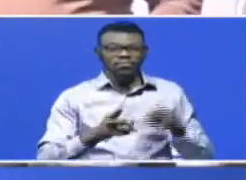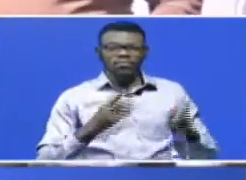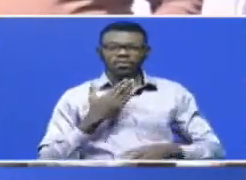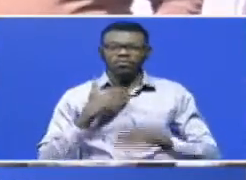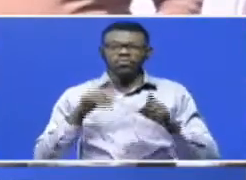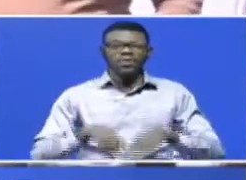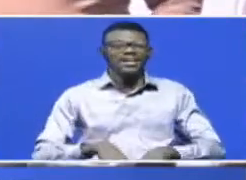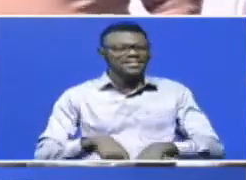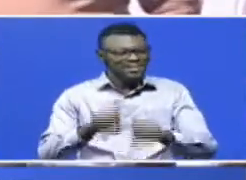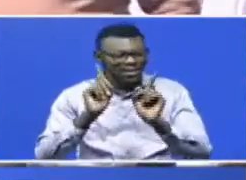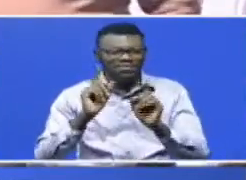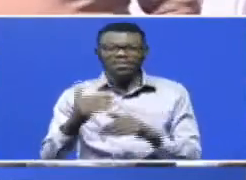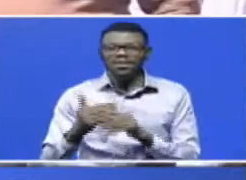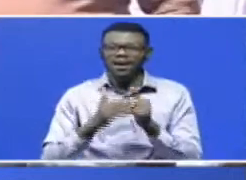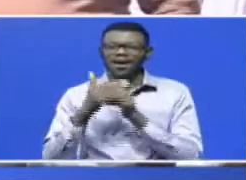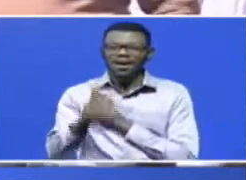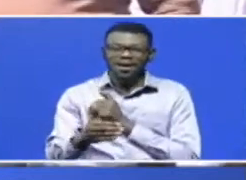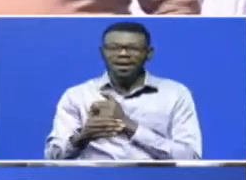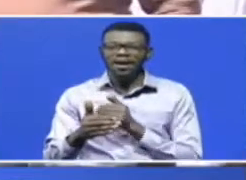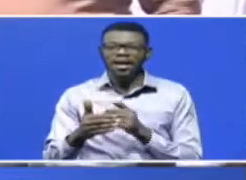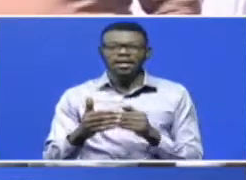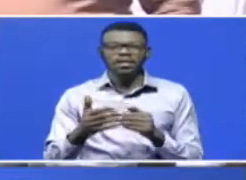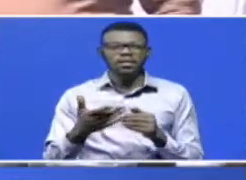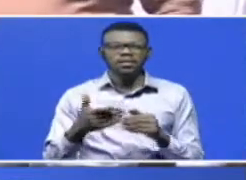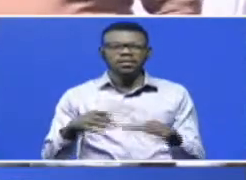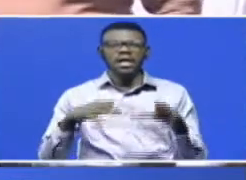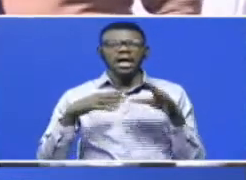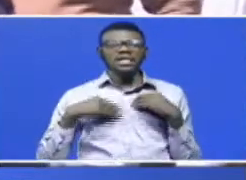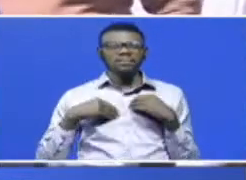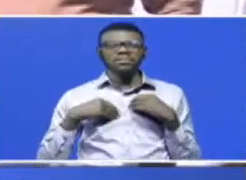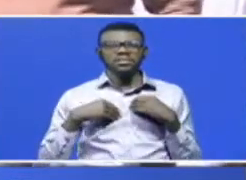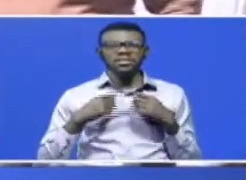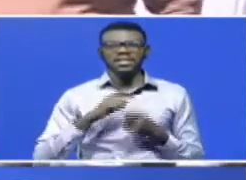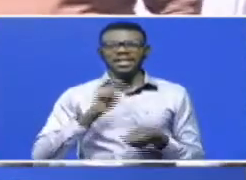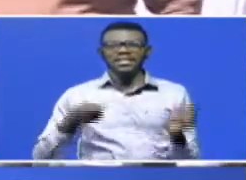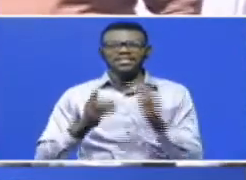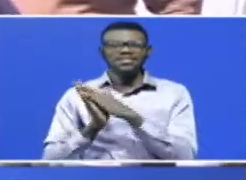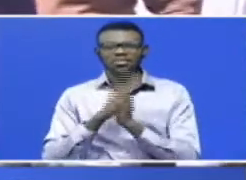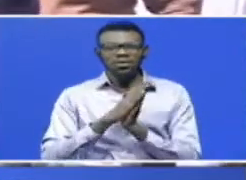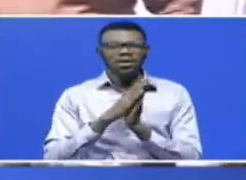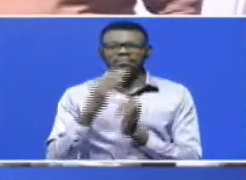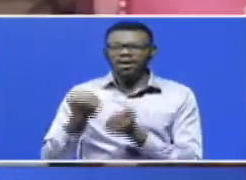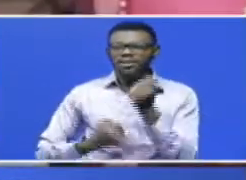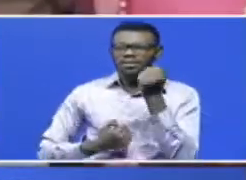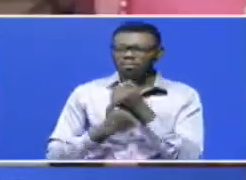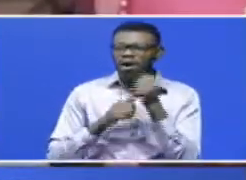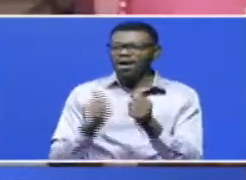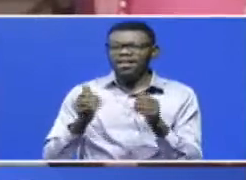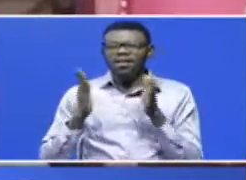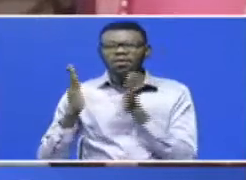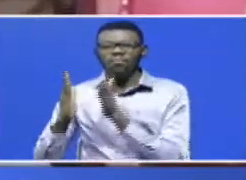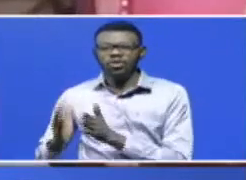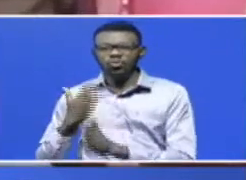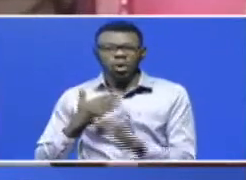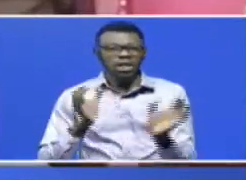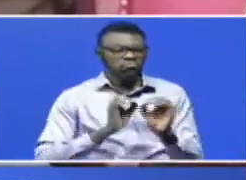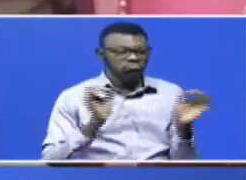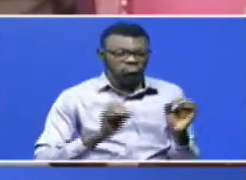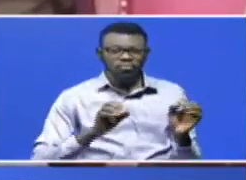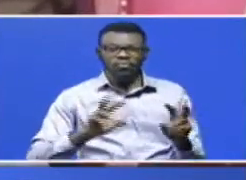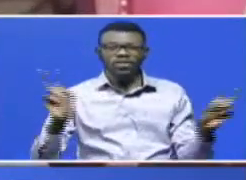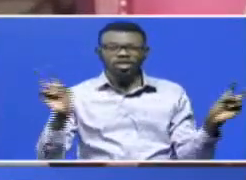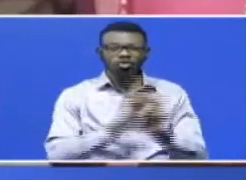uende kule mbele na usijaribu kurudi nyuma. Tena utuambie ati sisi tu support mtu mwingine. Wewe uende utafute